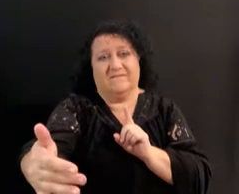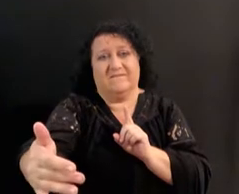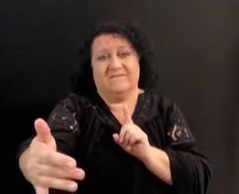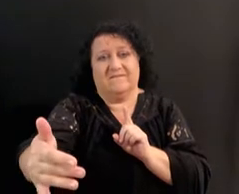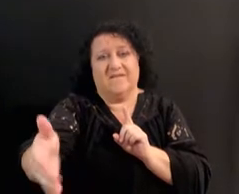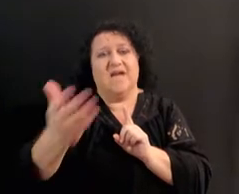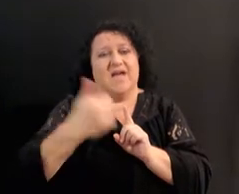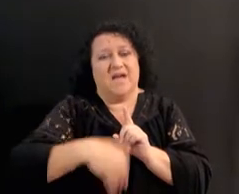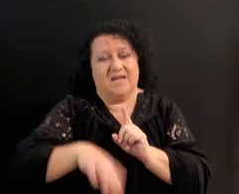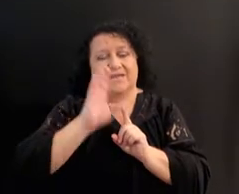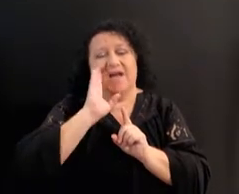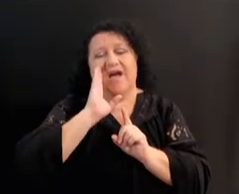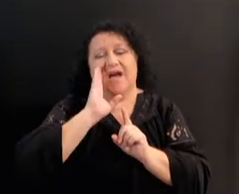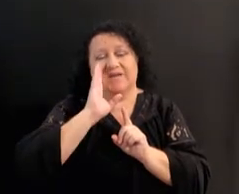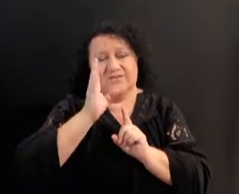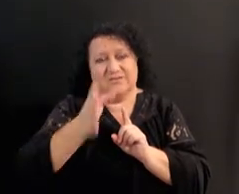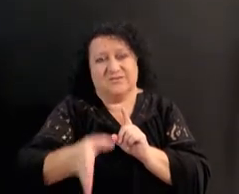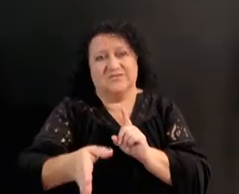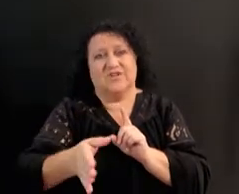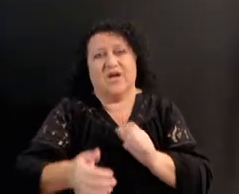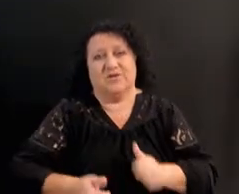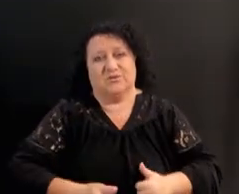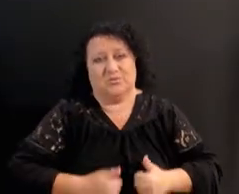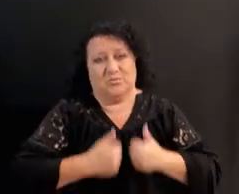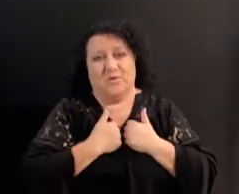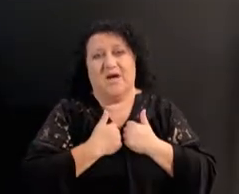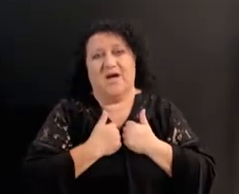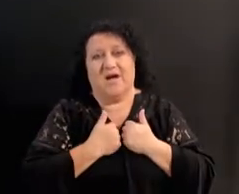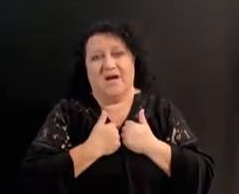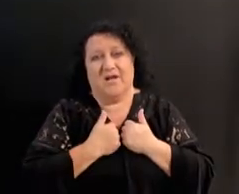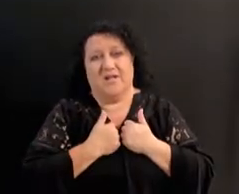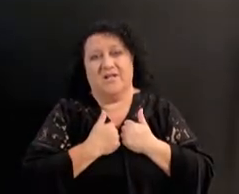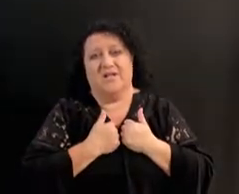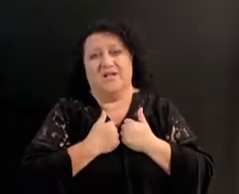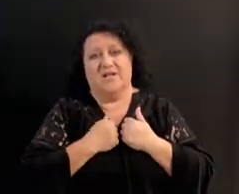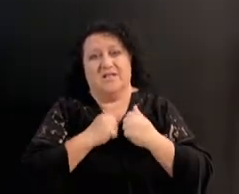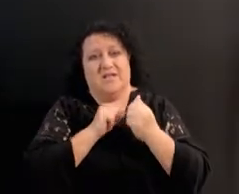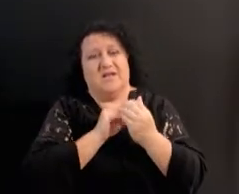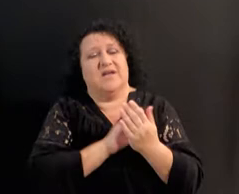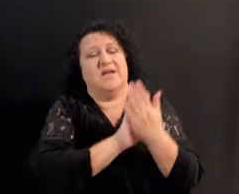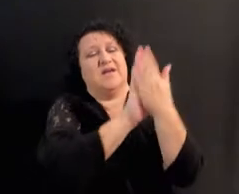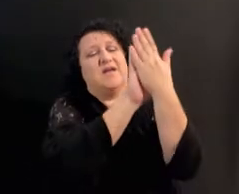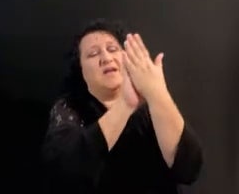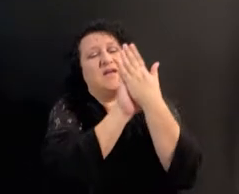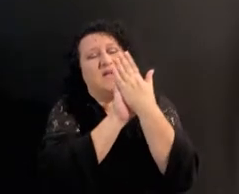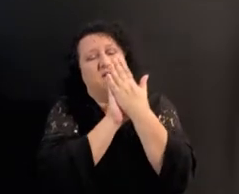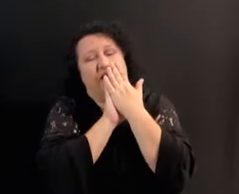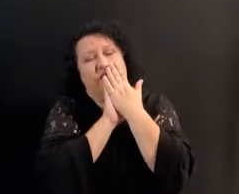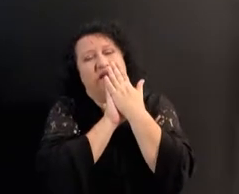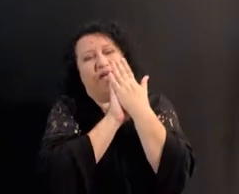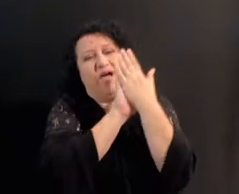and I shall dwell in the house of the Lord